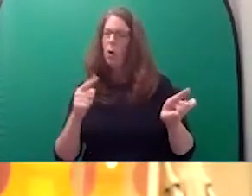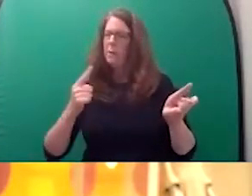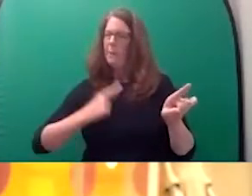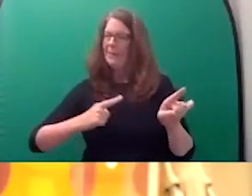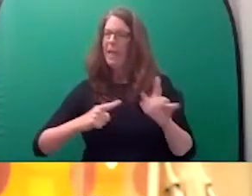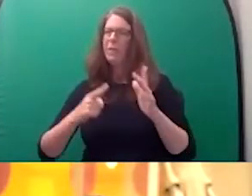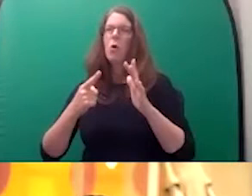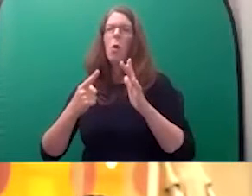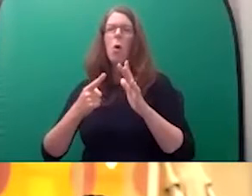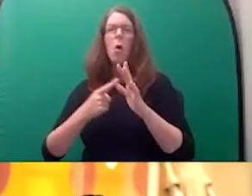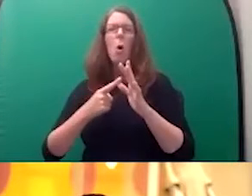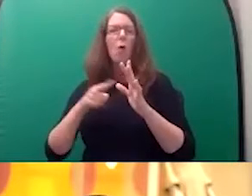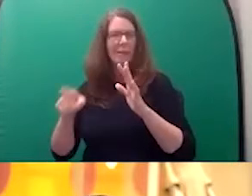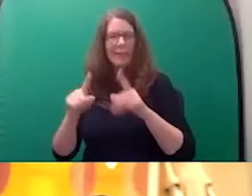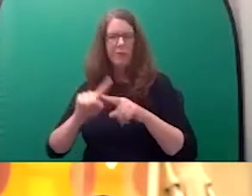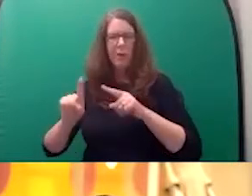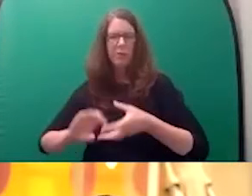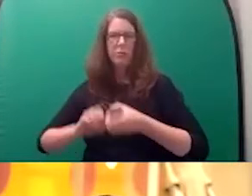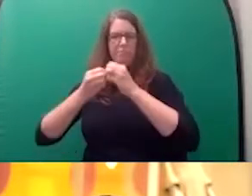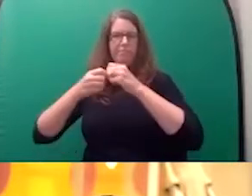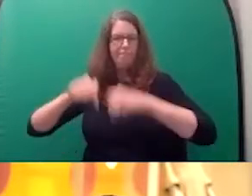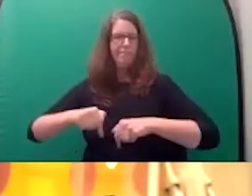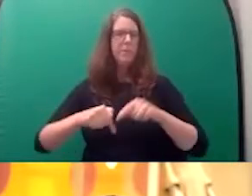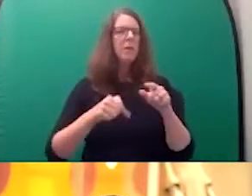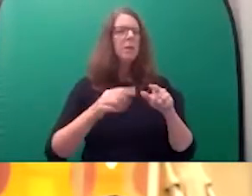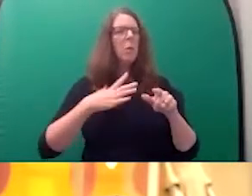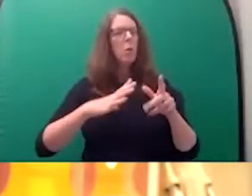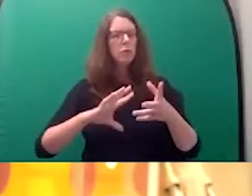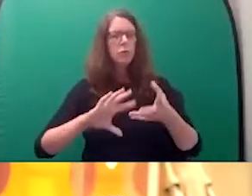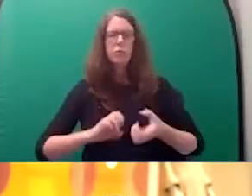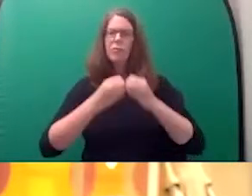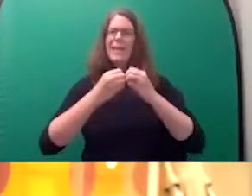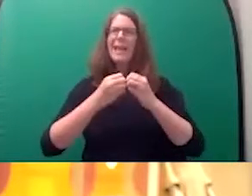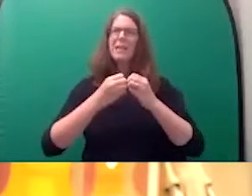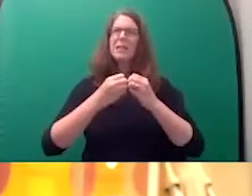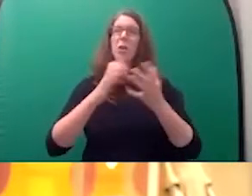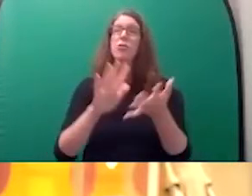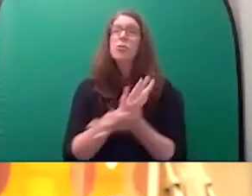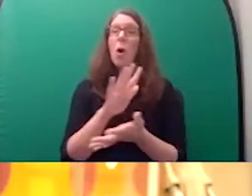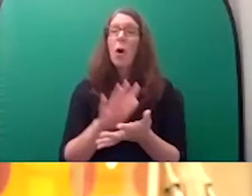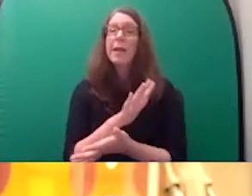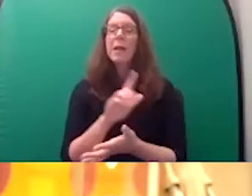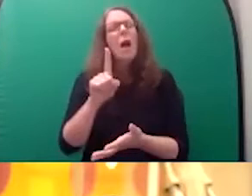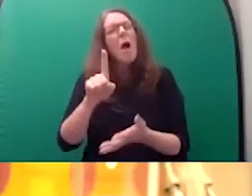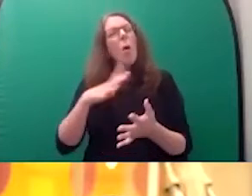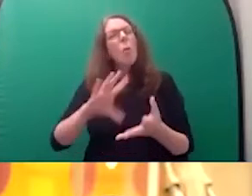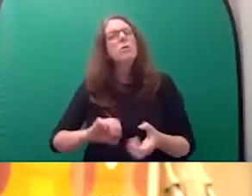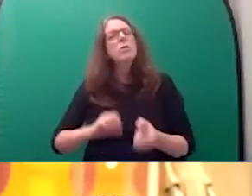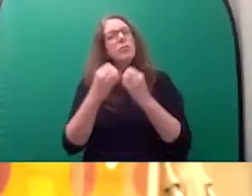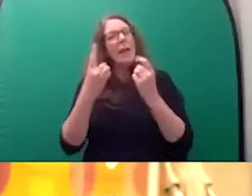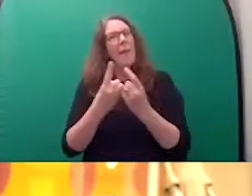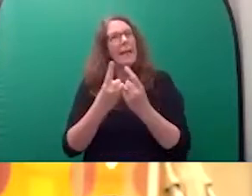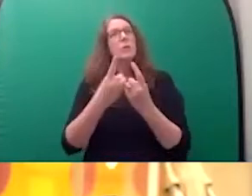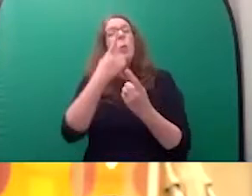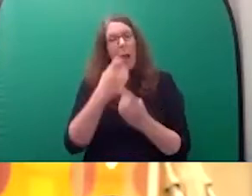of joyfulness and practicality as well. You know, things that are everyday, things you can wear, but a little bit different, that make you feel